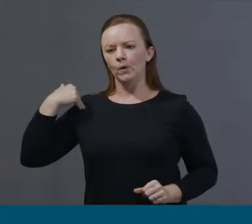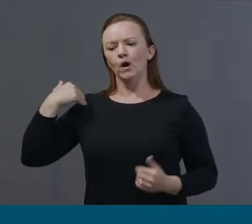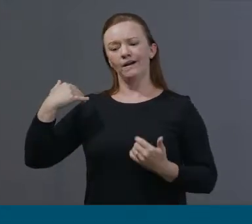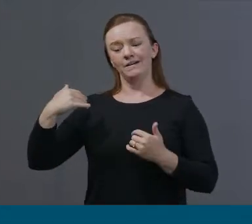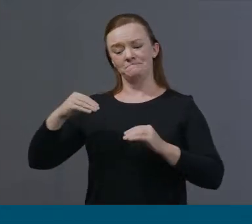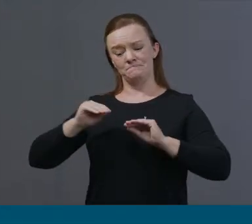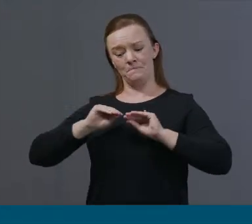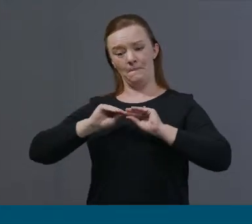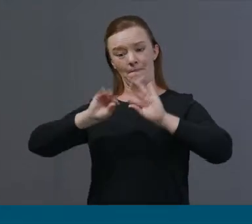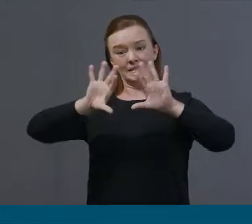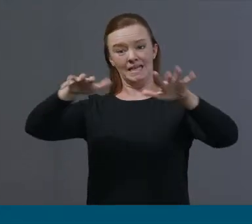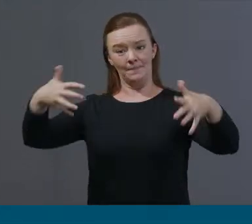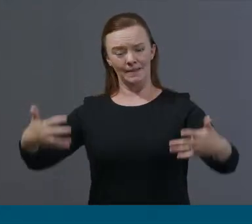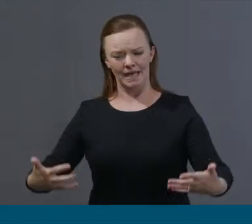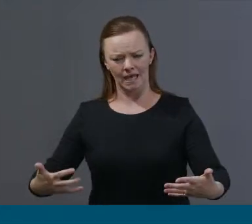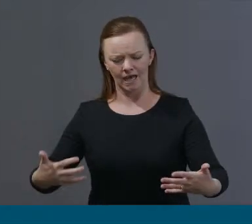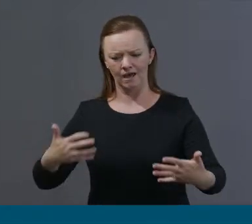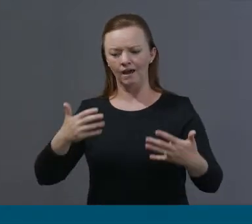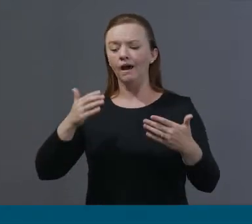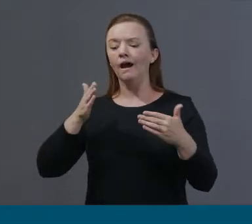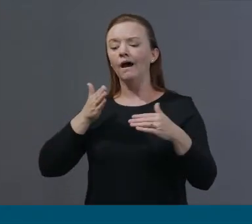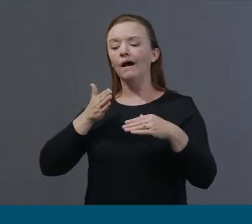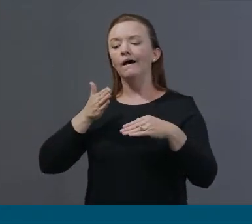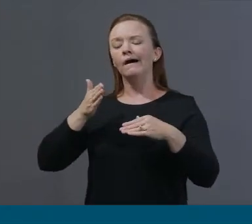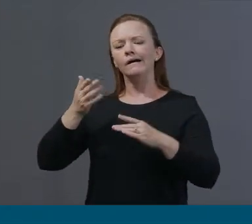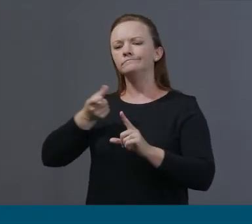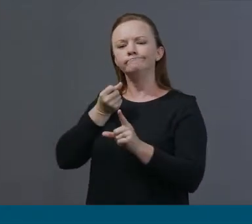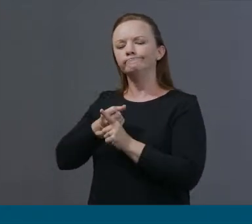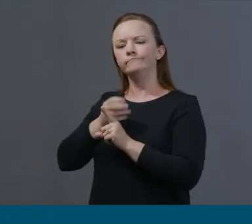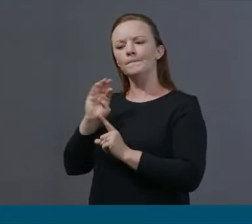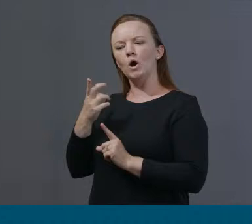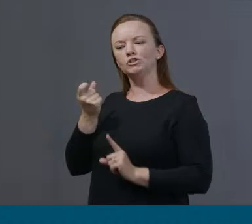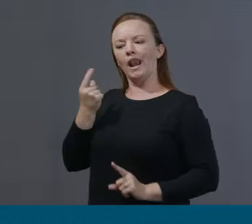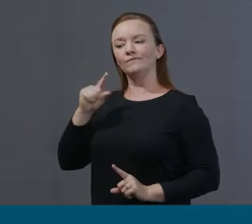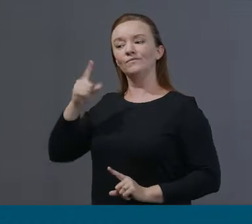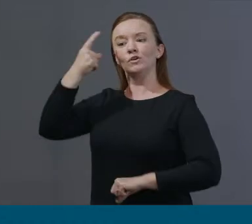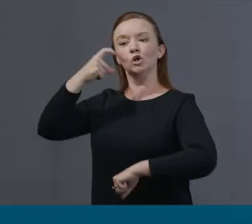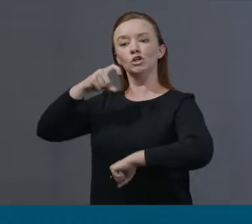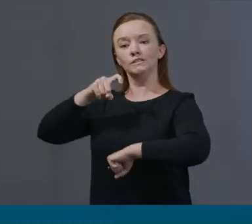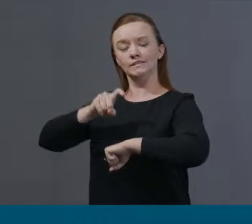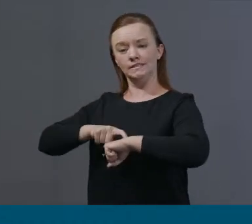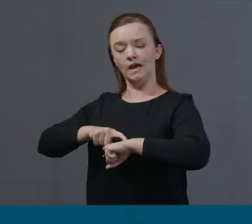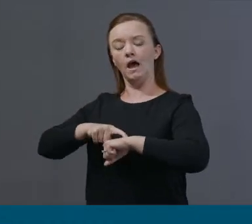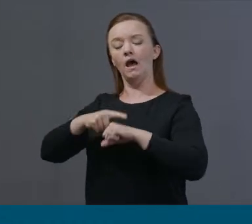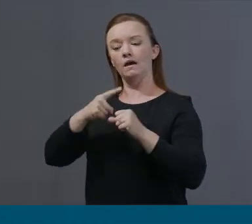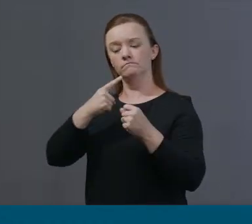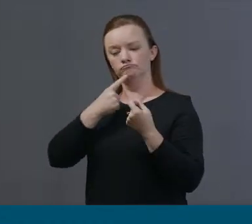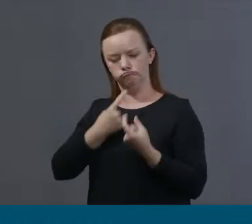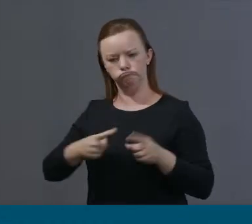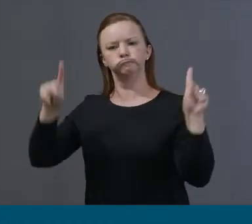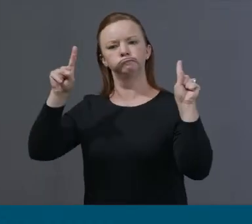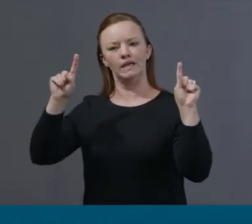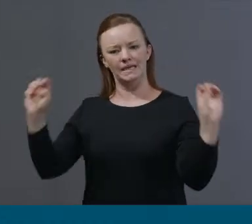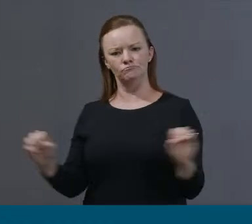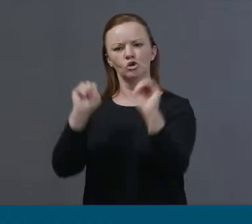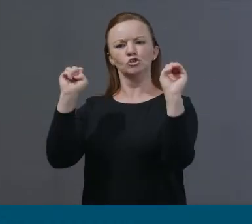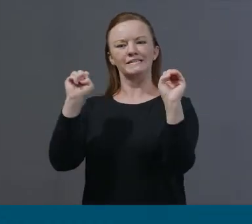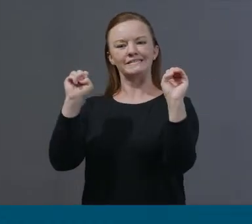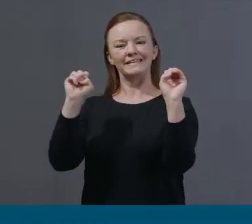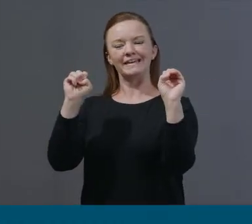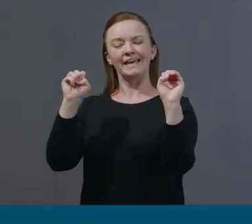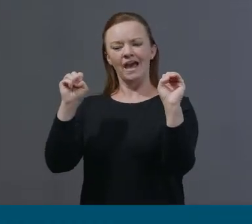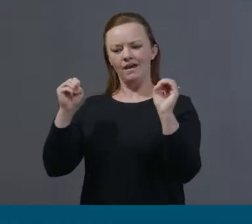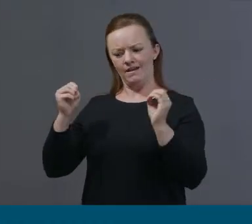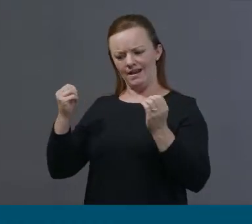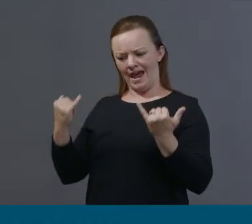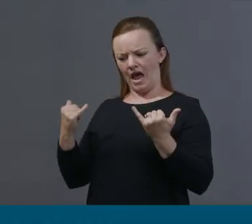much more than what we did on March 11th when we first issued the emergency order. So